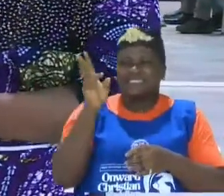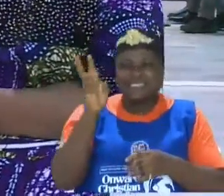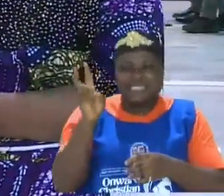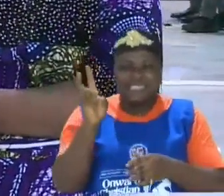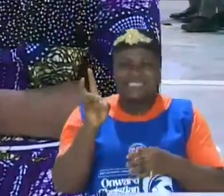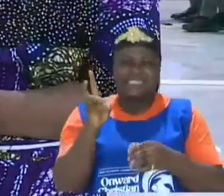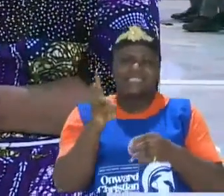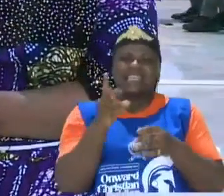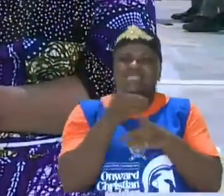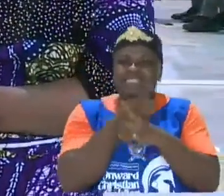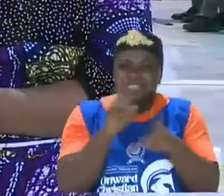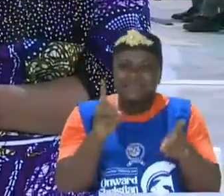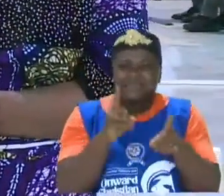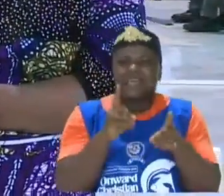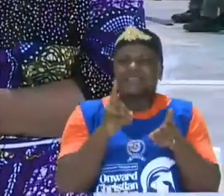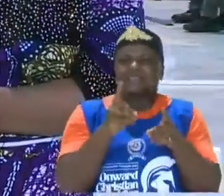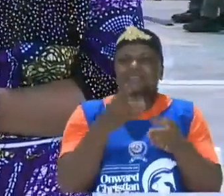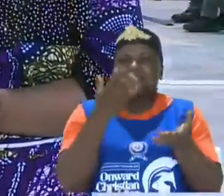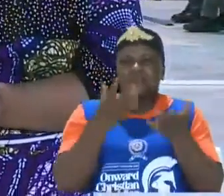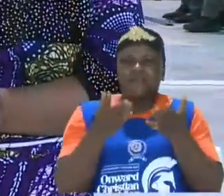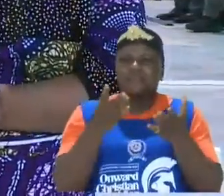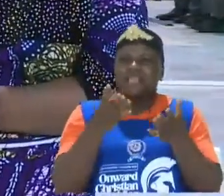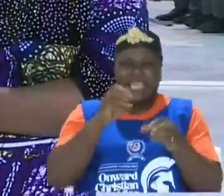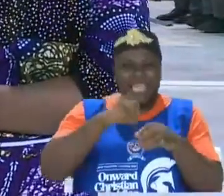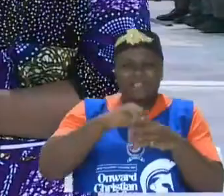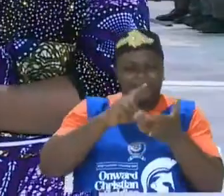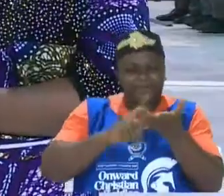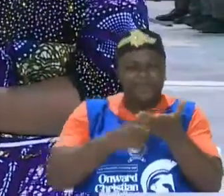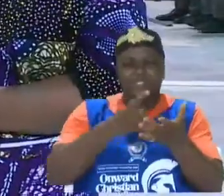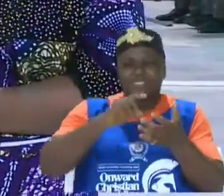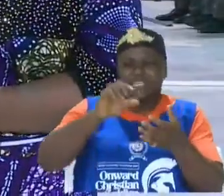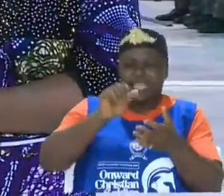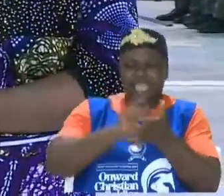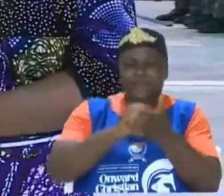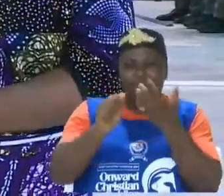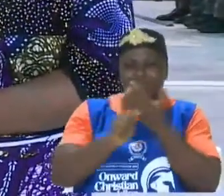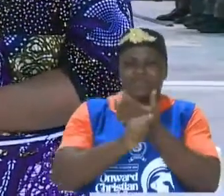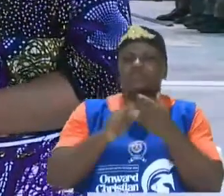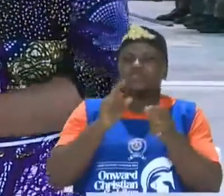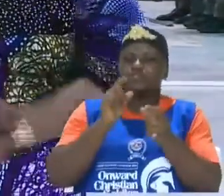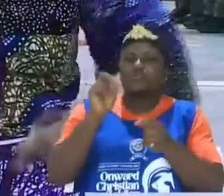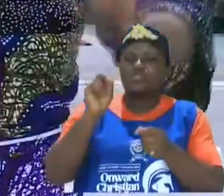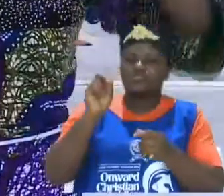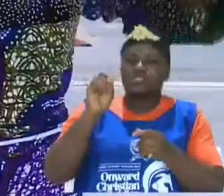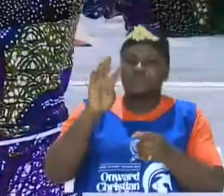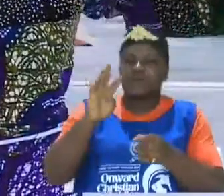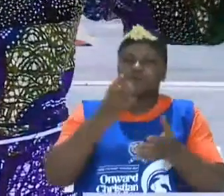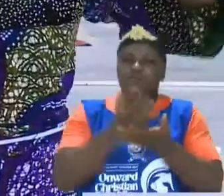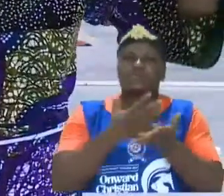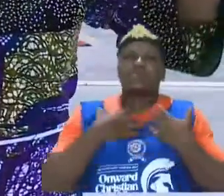24th of April, 2024. Somebody shout hallelujah!